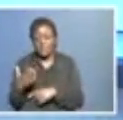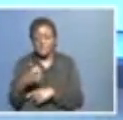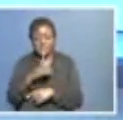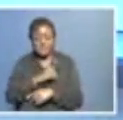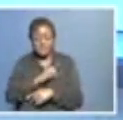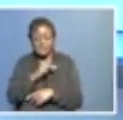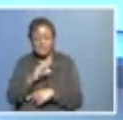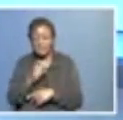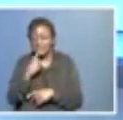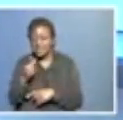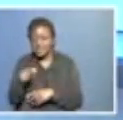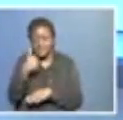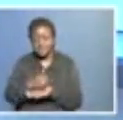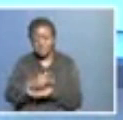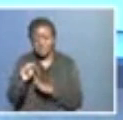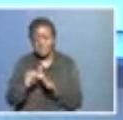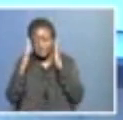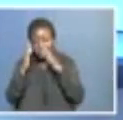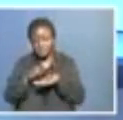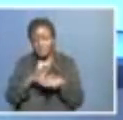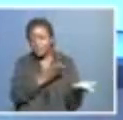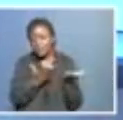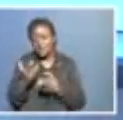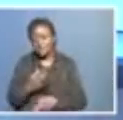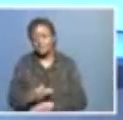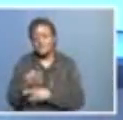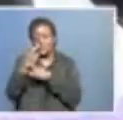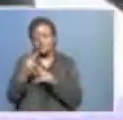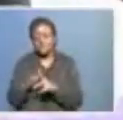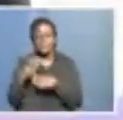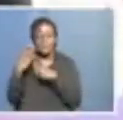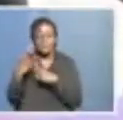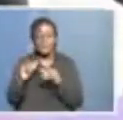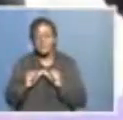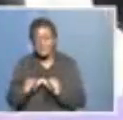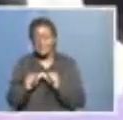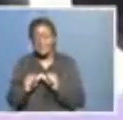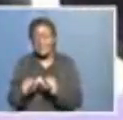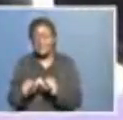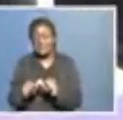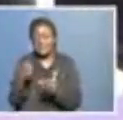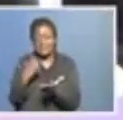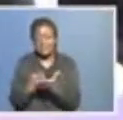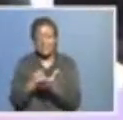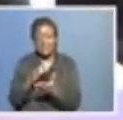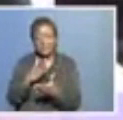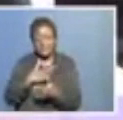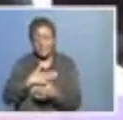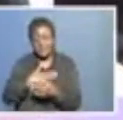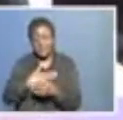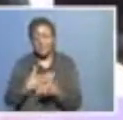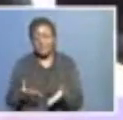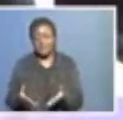on bringing relief to Bahamians and stabilizing the economy. My priority has been, for my